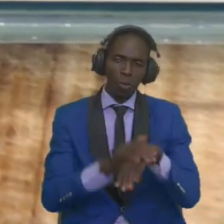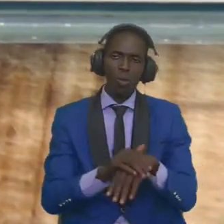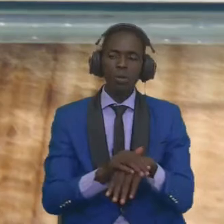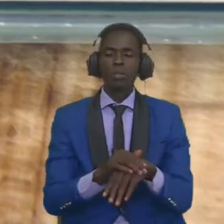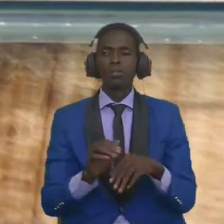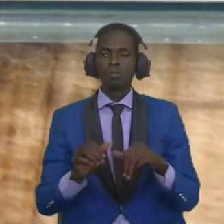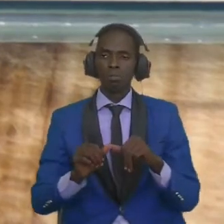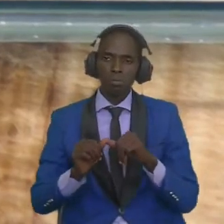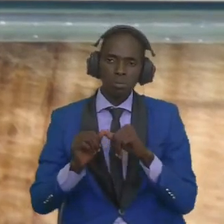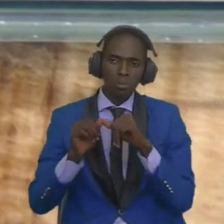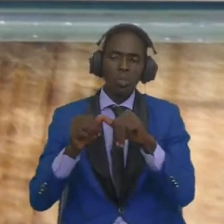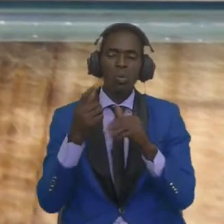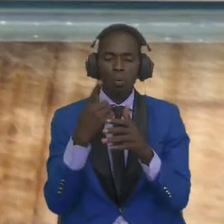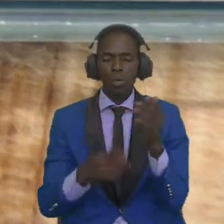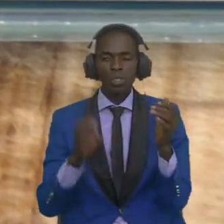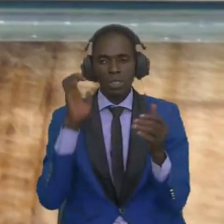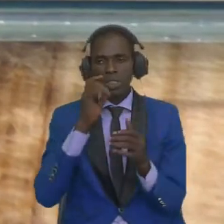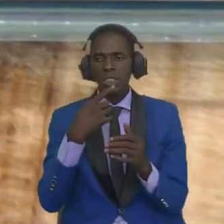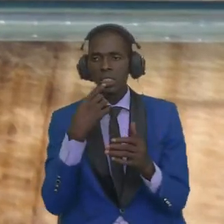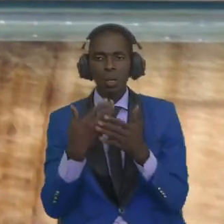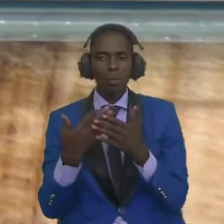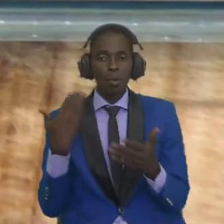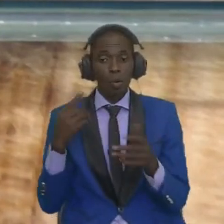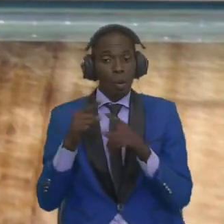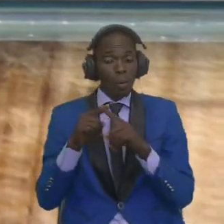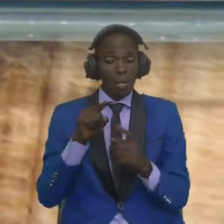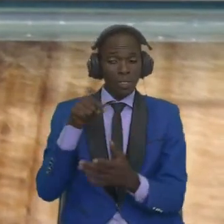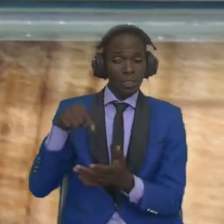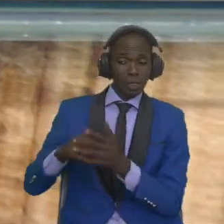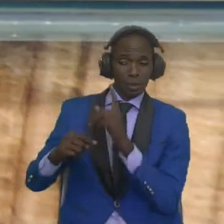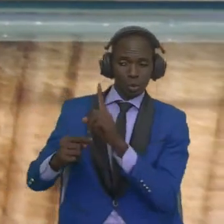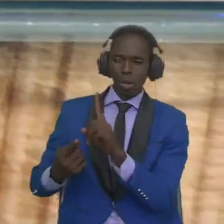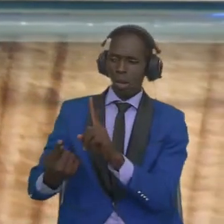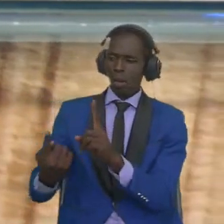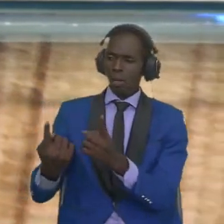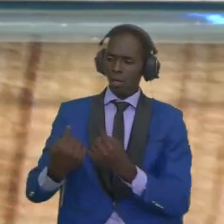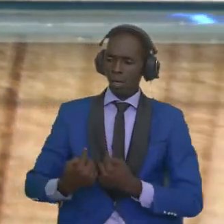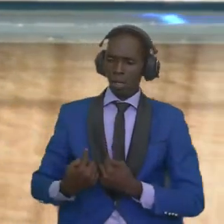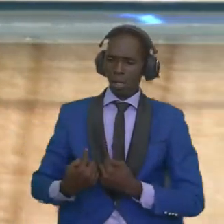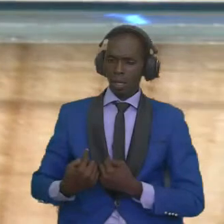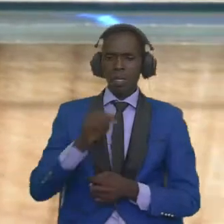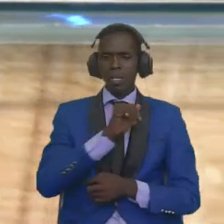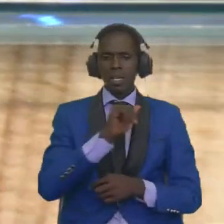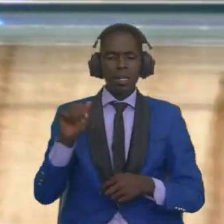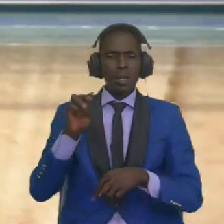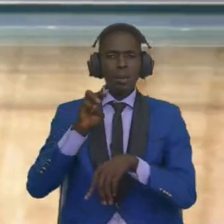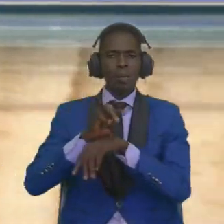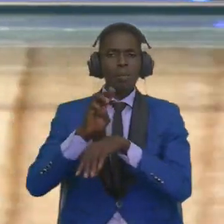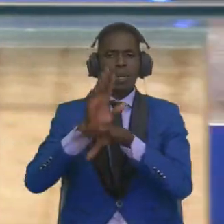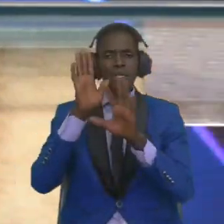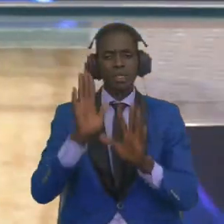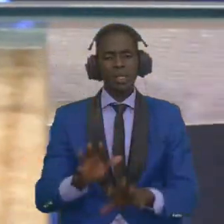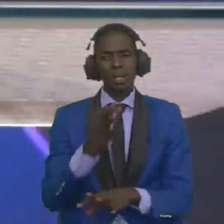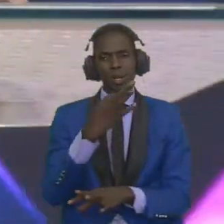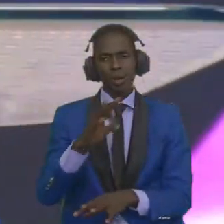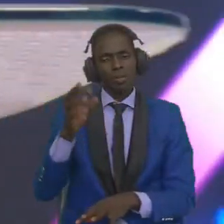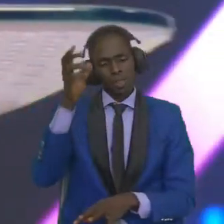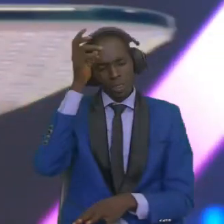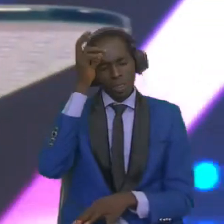what he had ever said before. But now this one came, a messenger of Satan, to